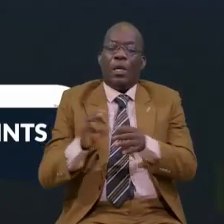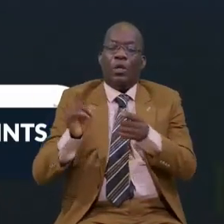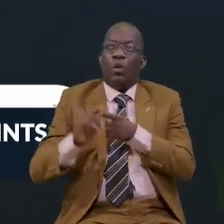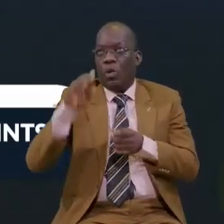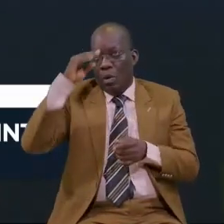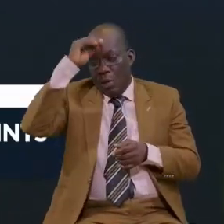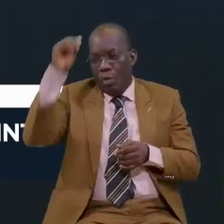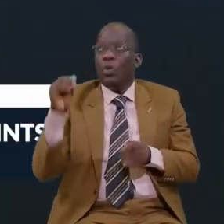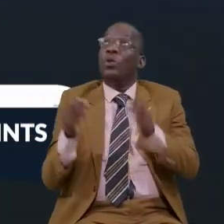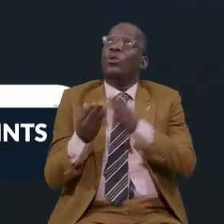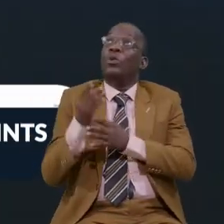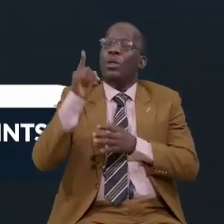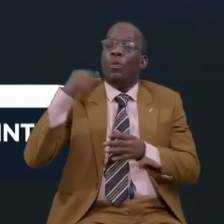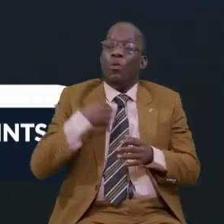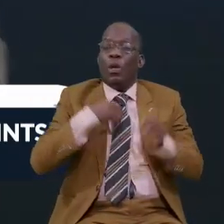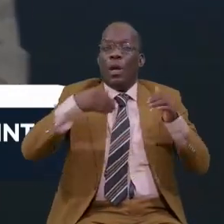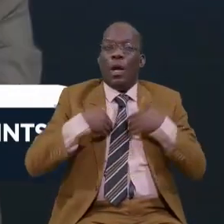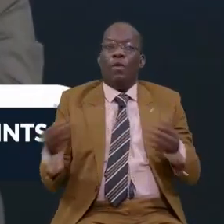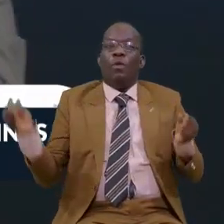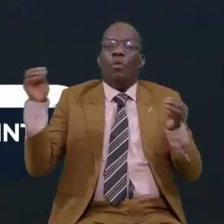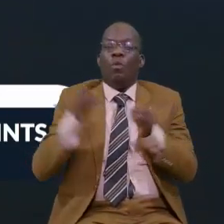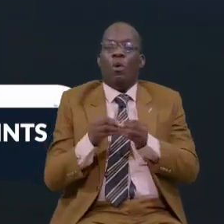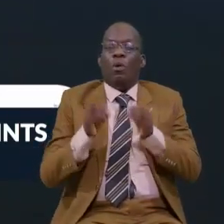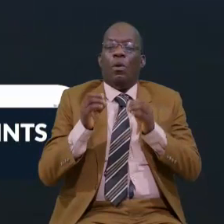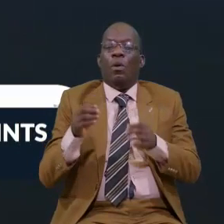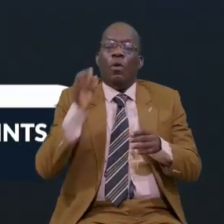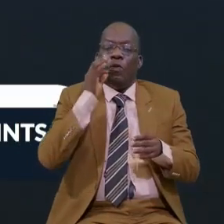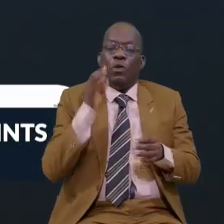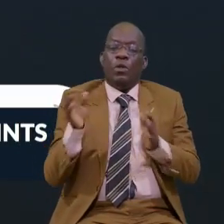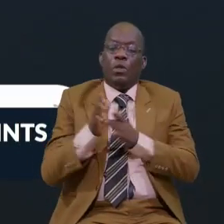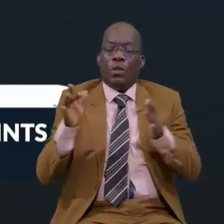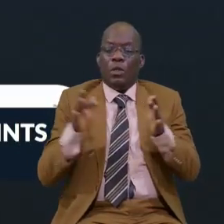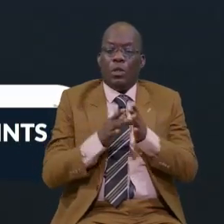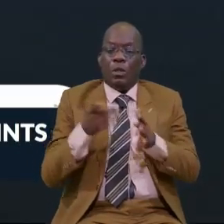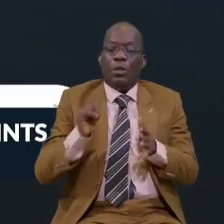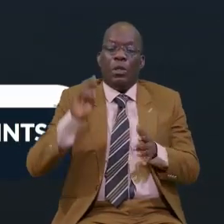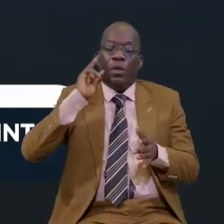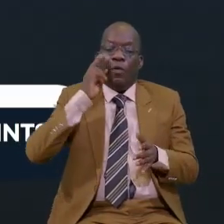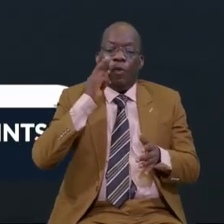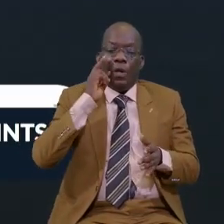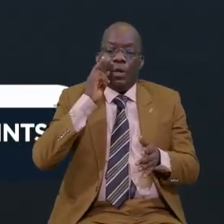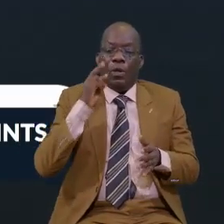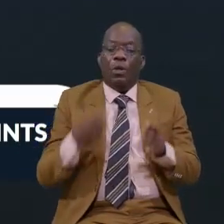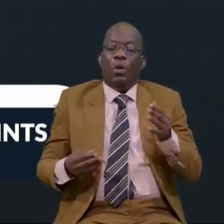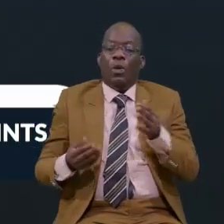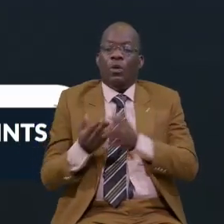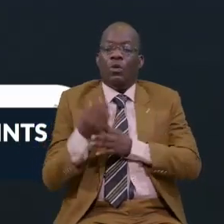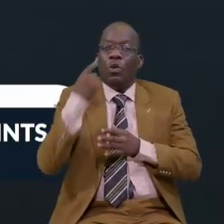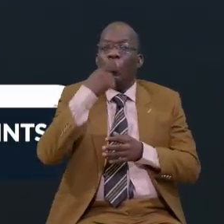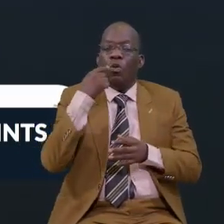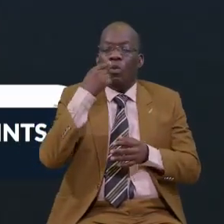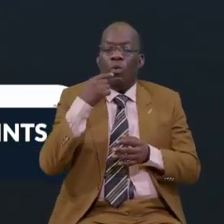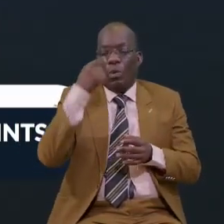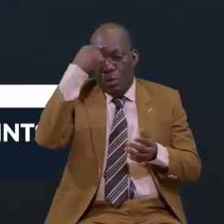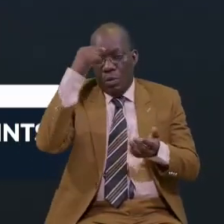will bear much fruit. Jesus, the vine, through whom saints